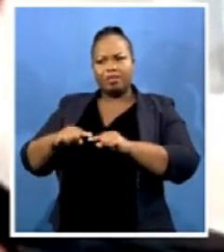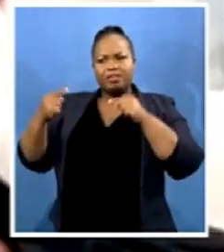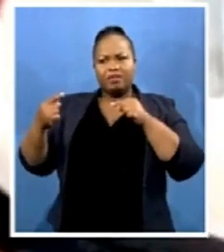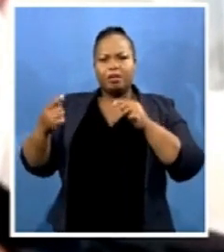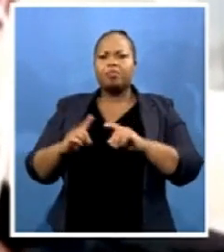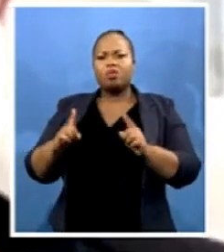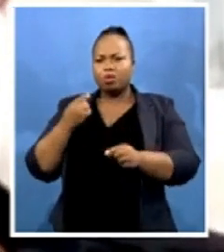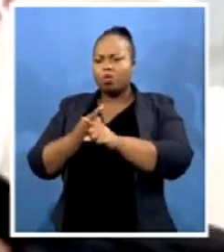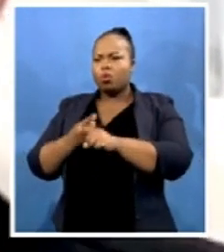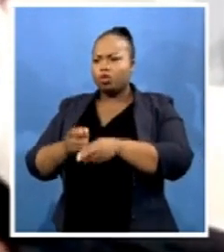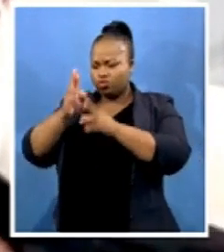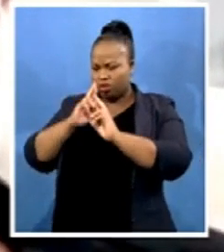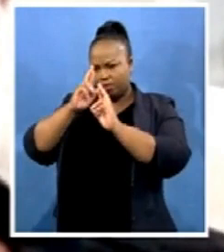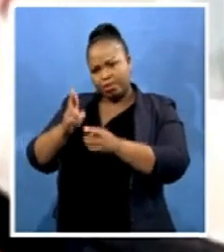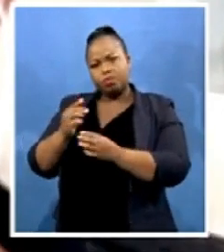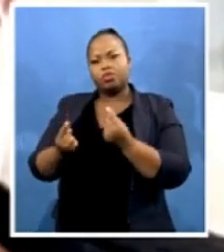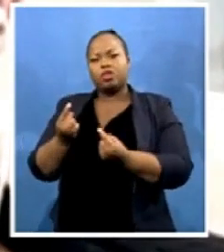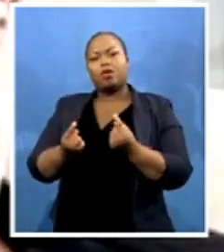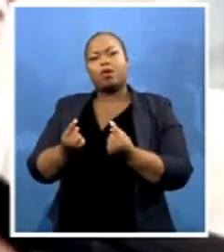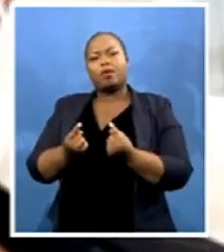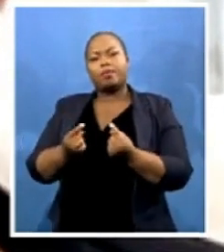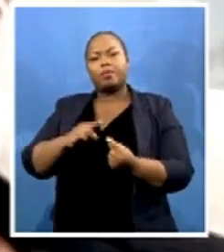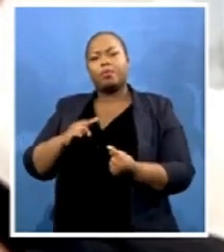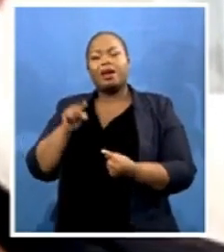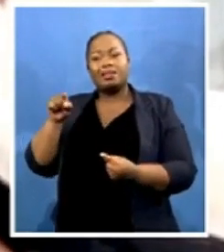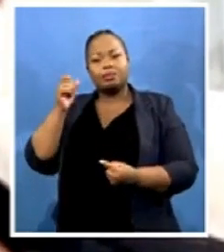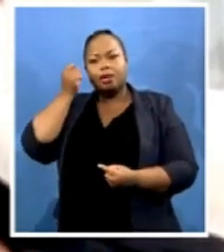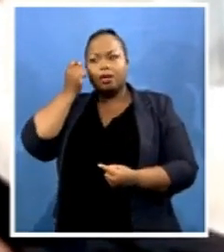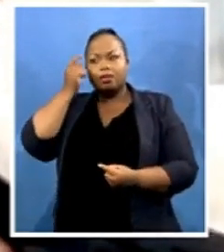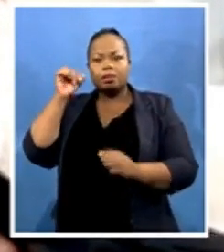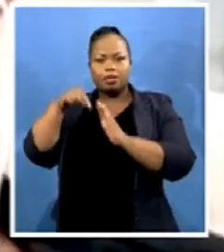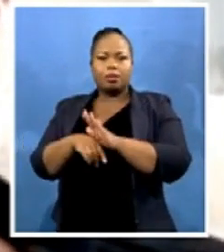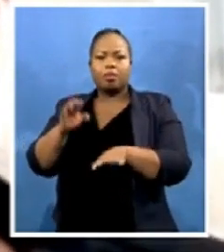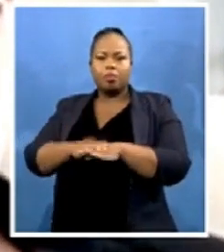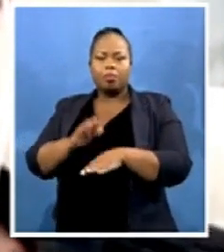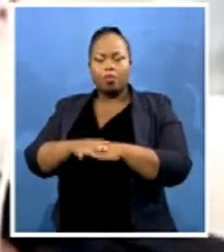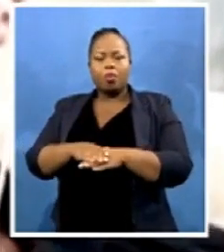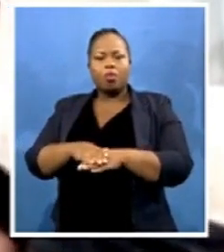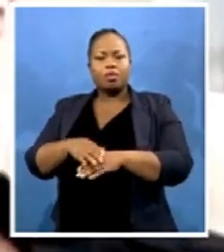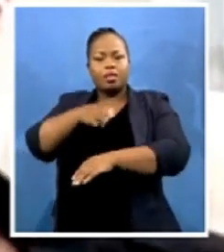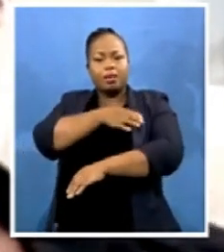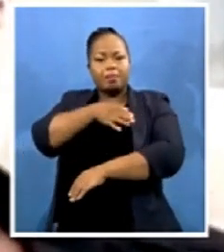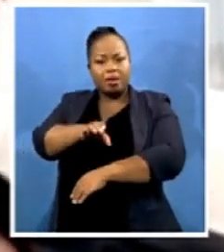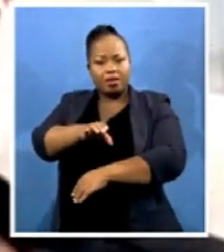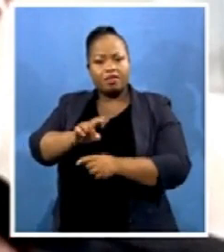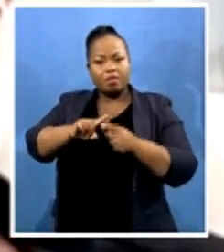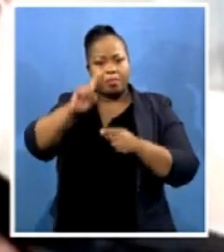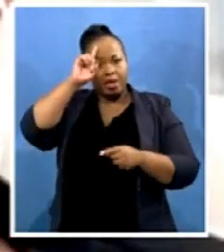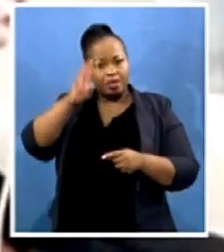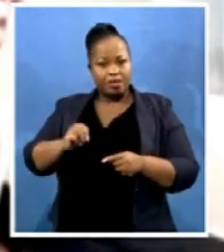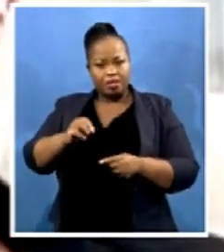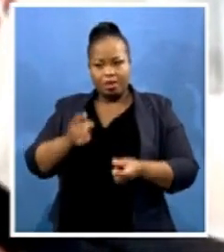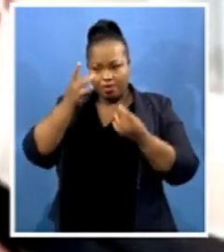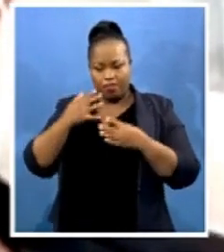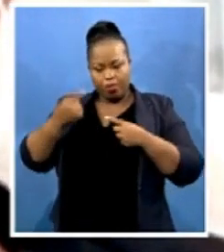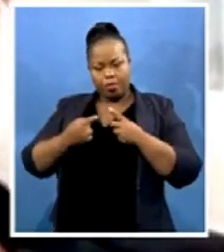that he understood the mandate that we were given by Madiba. He still felt that